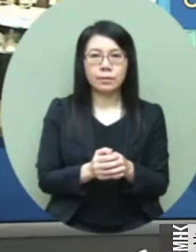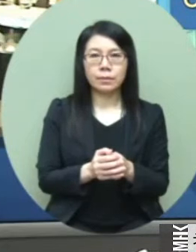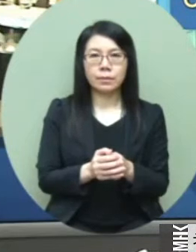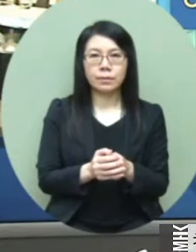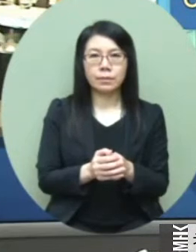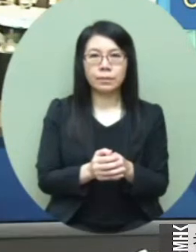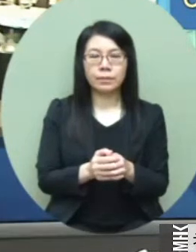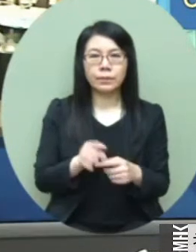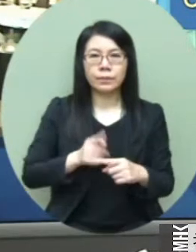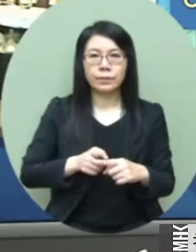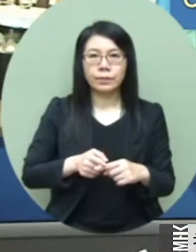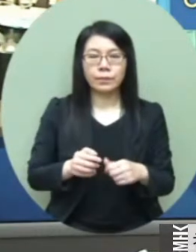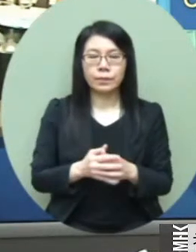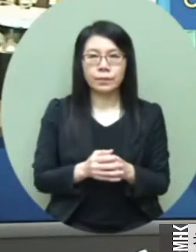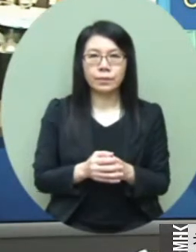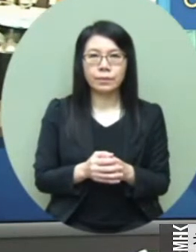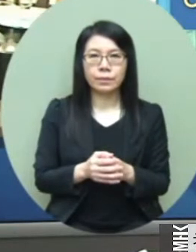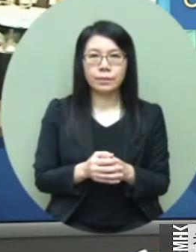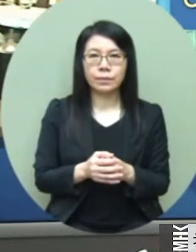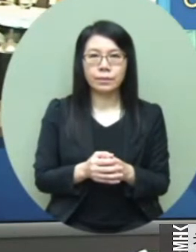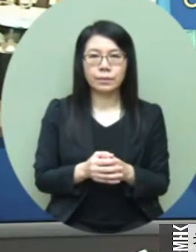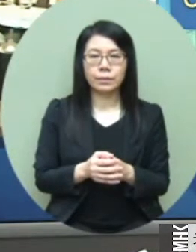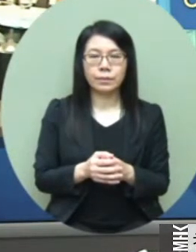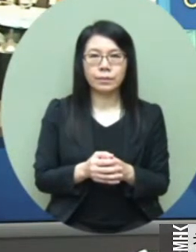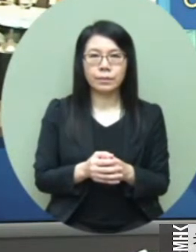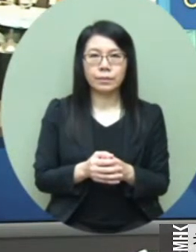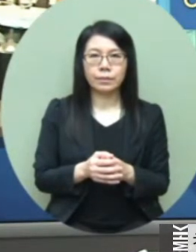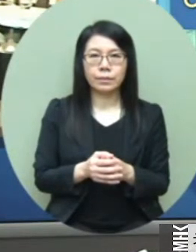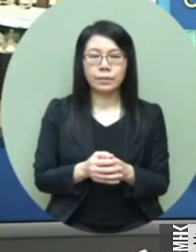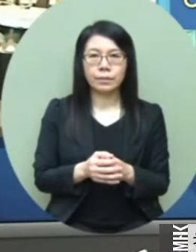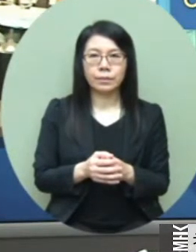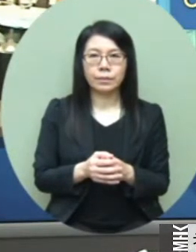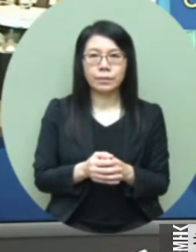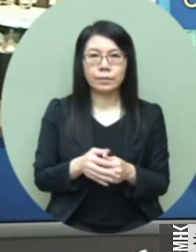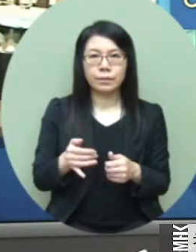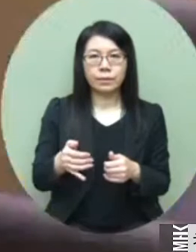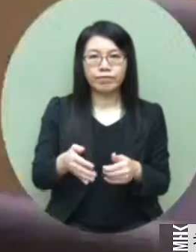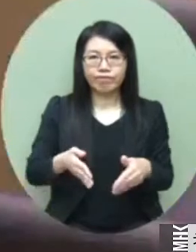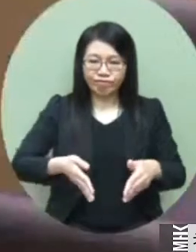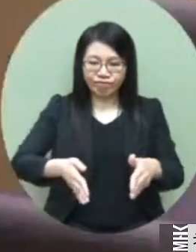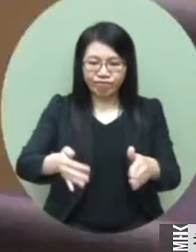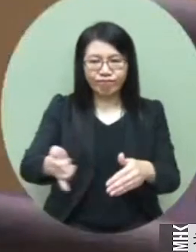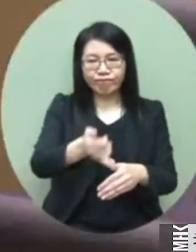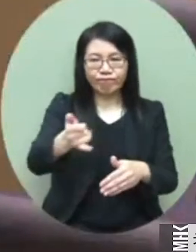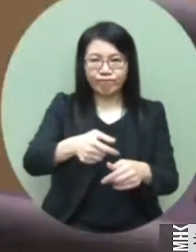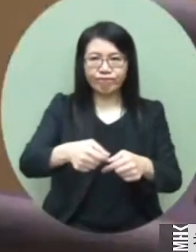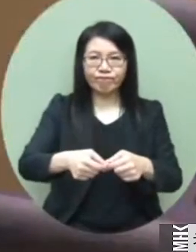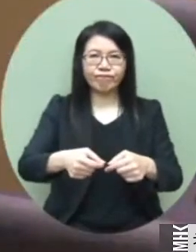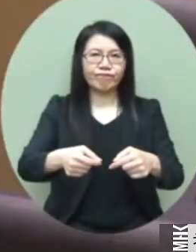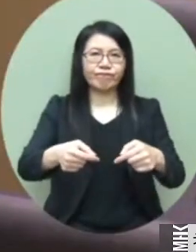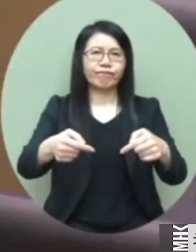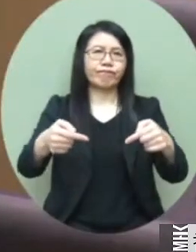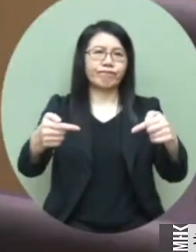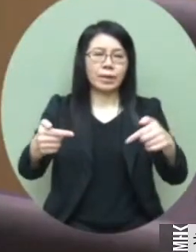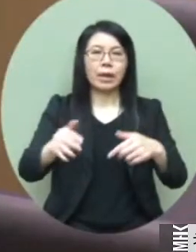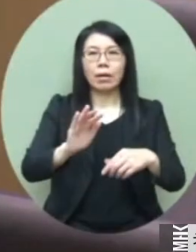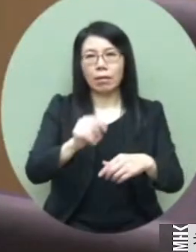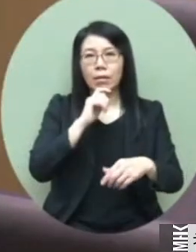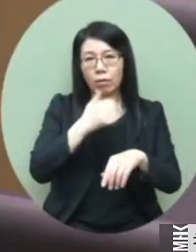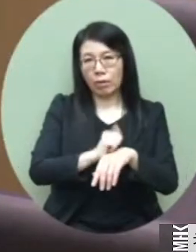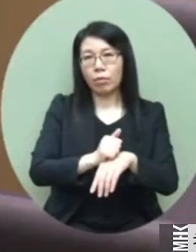might increase, leading to a COVID case rebound. Has the scheduled dates of relaxing social distancing measures